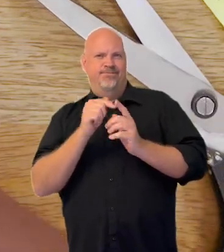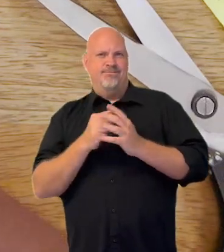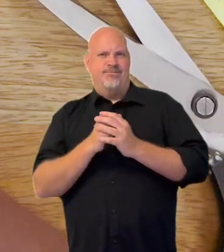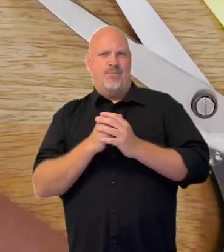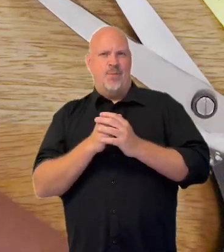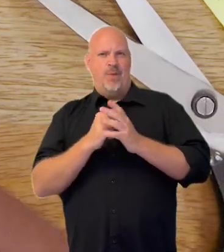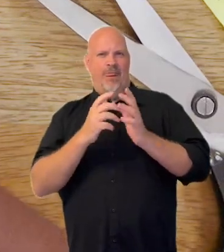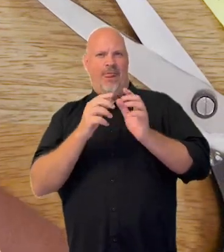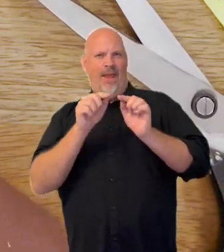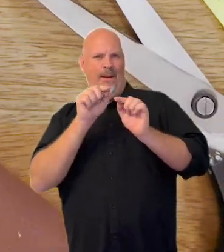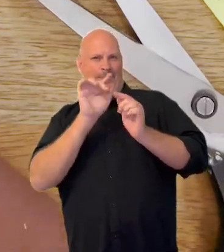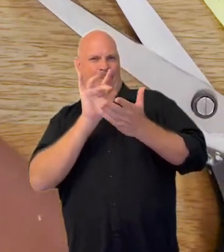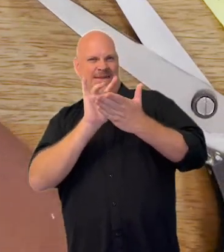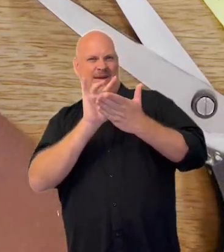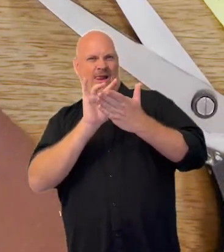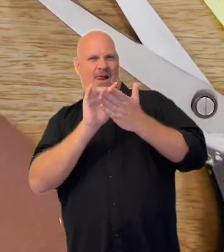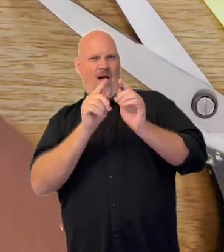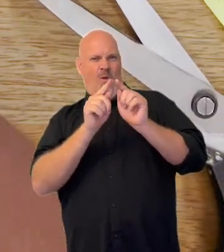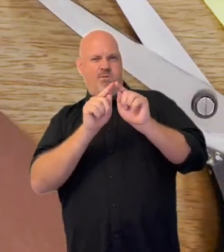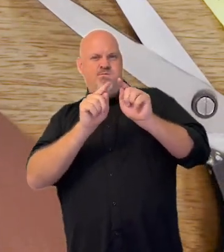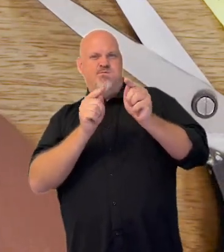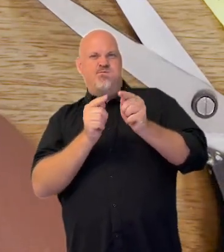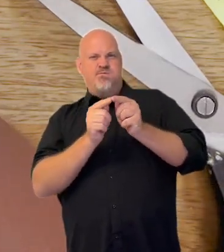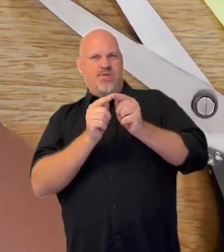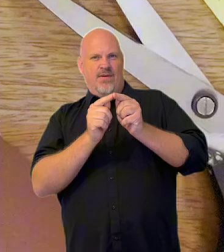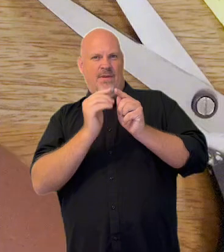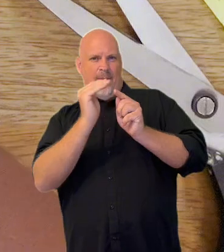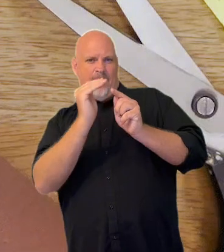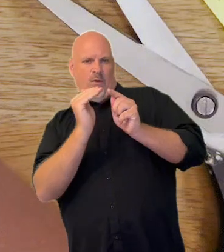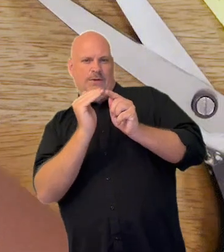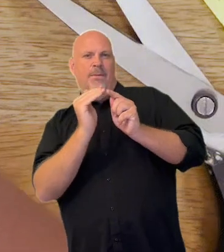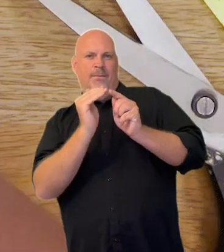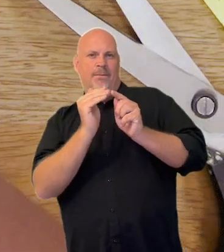little squeeze as you push them in together.